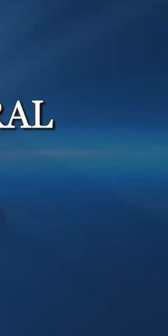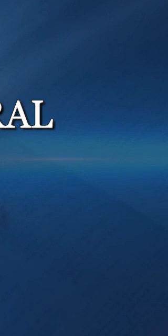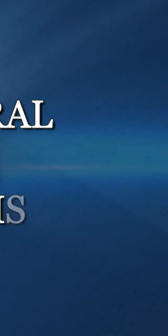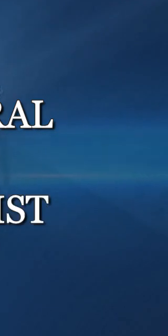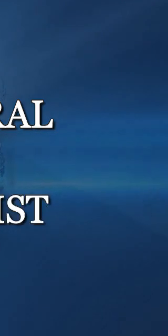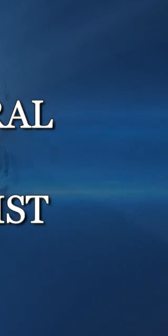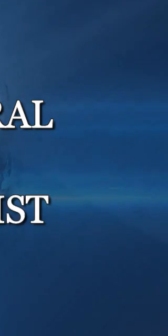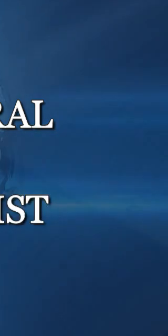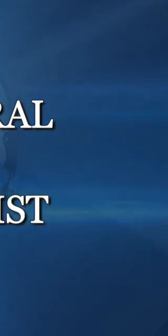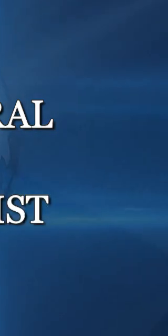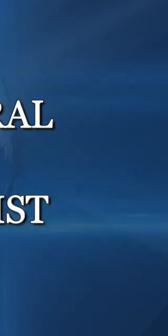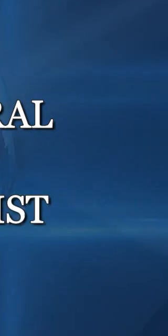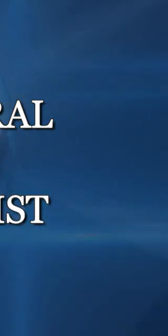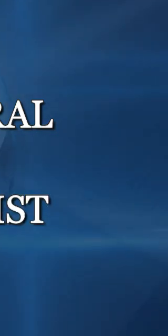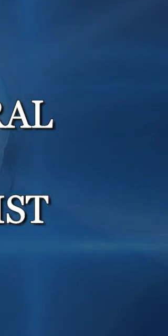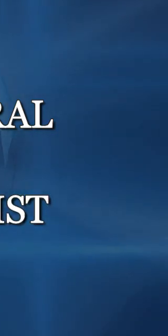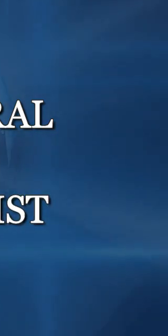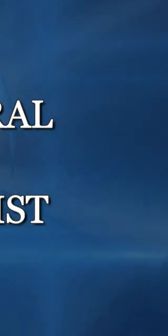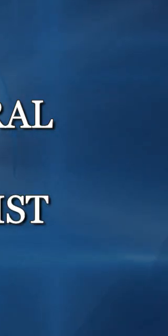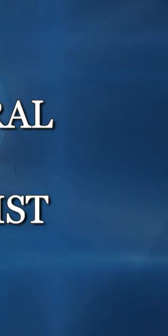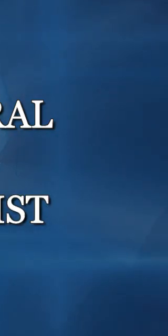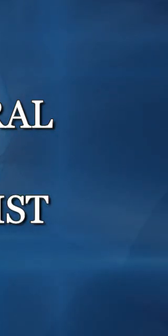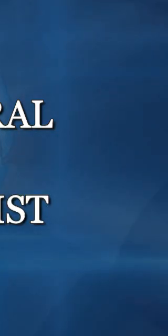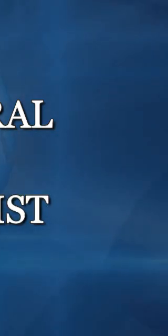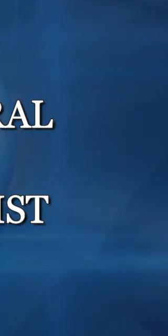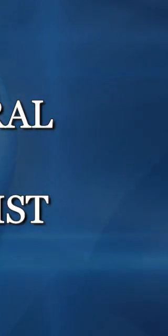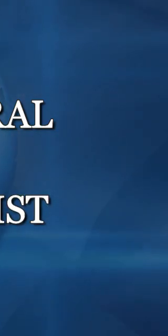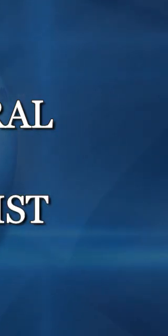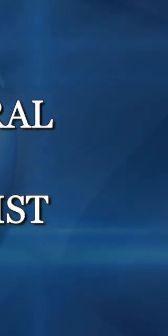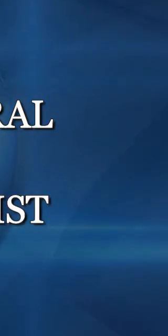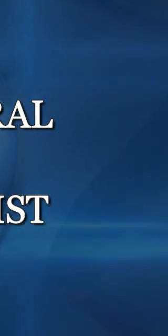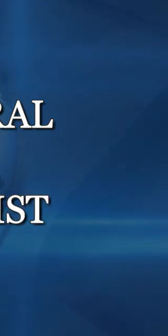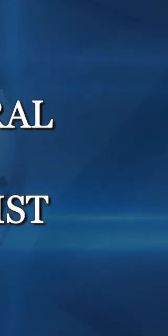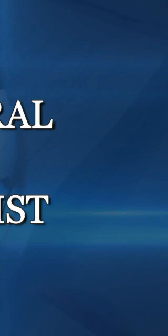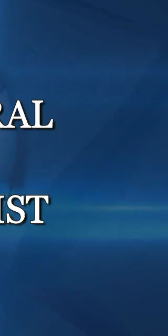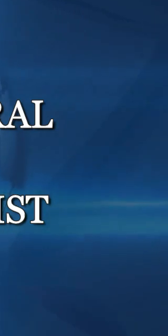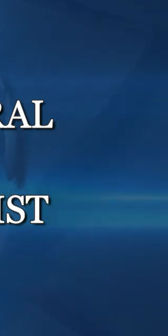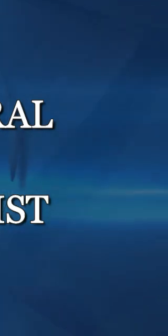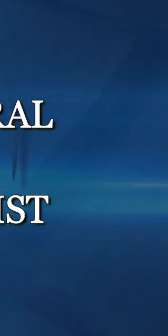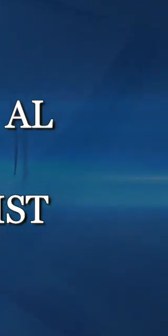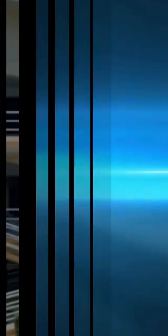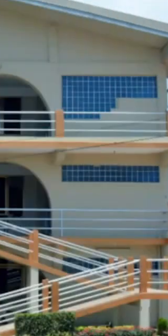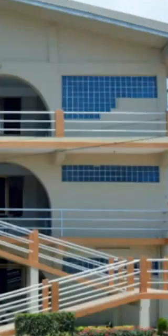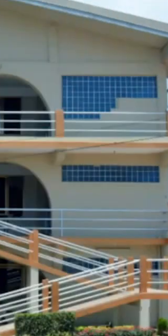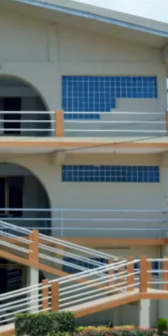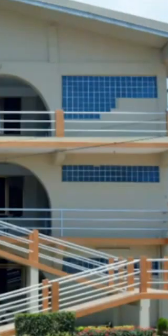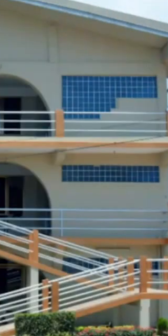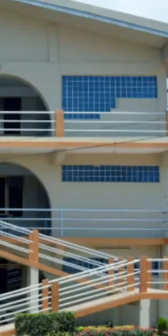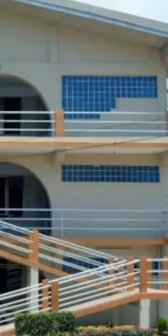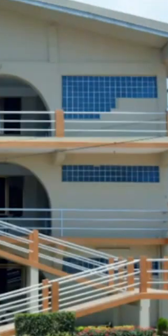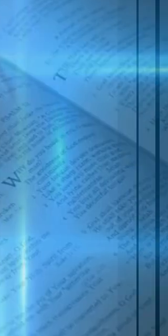He tinted skies with heavenly hue and framed the worlds with his